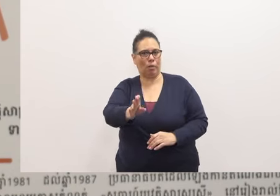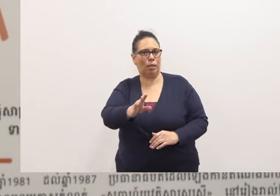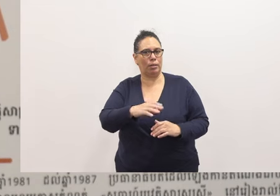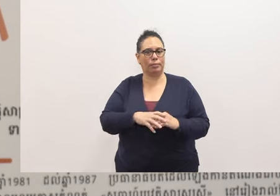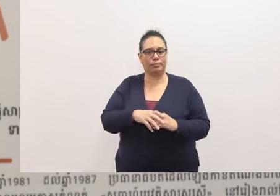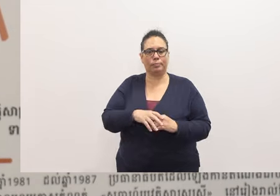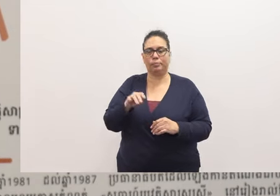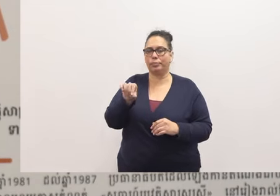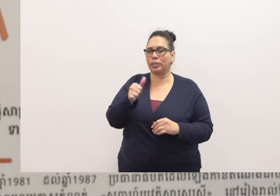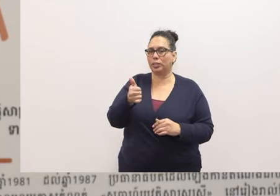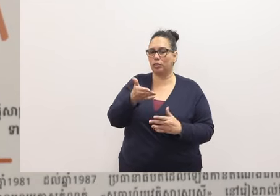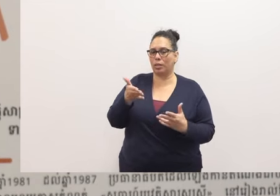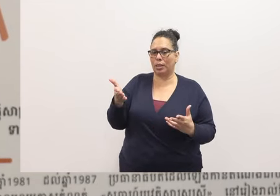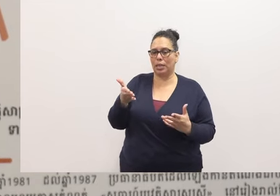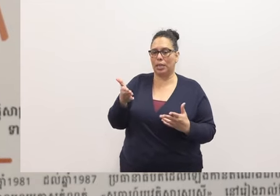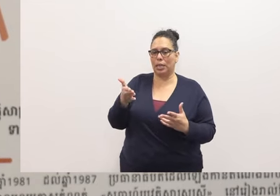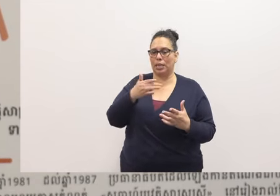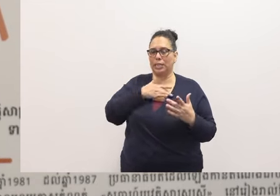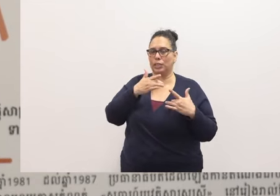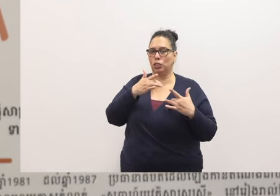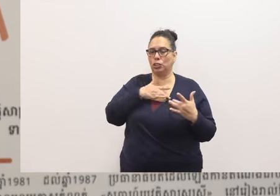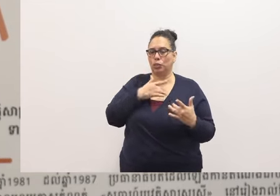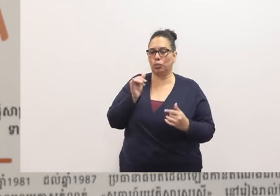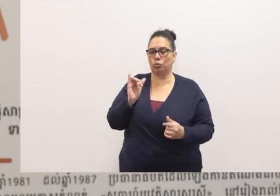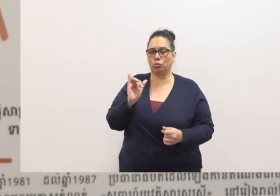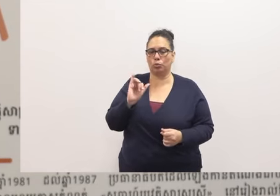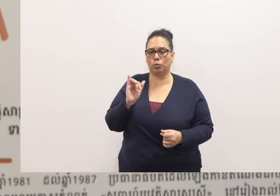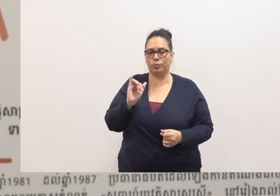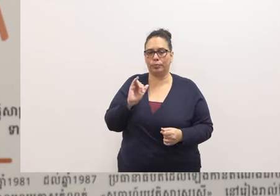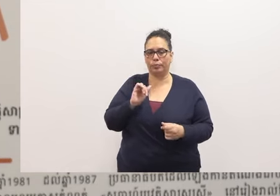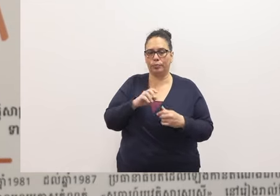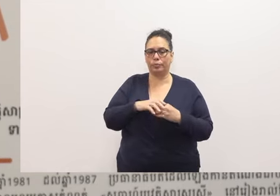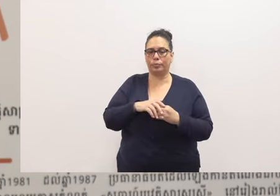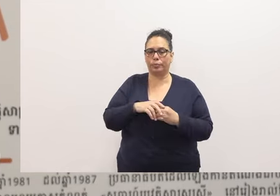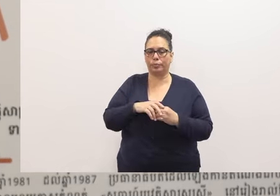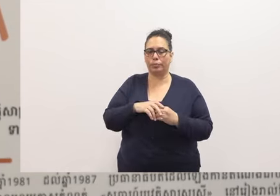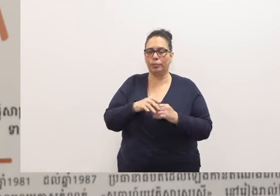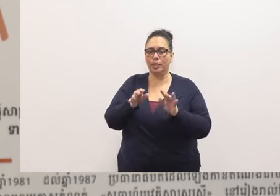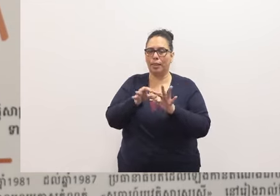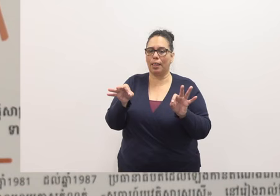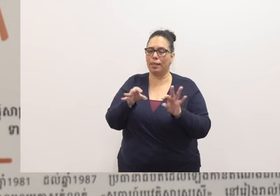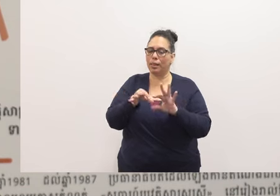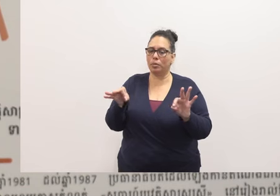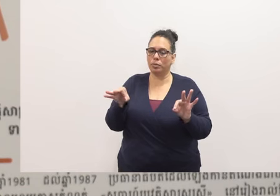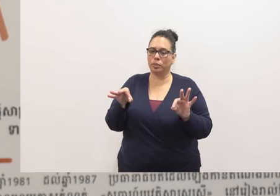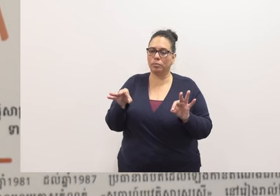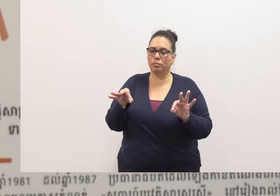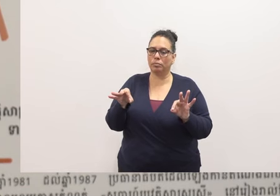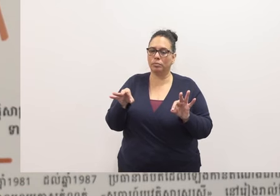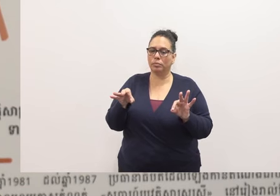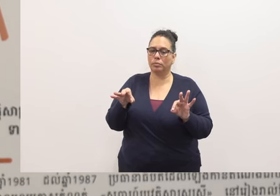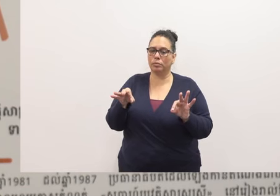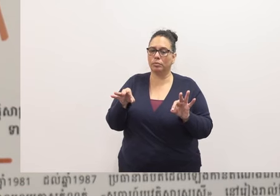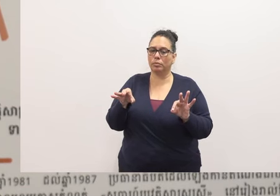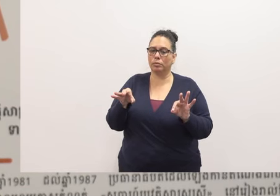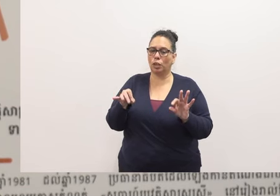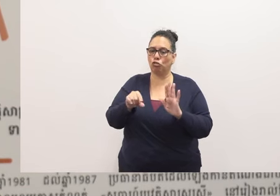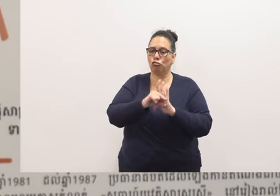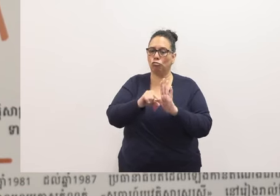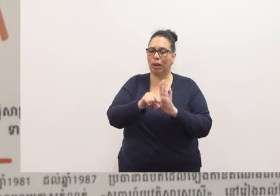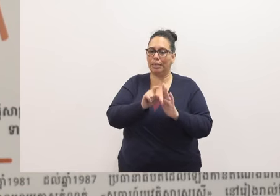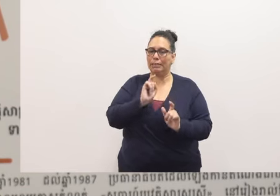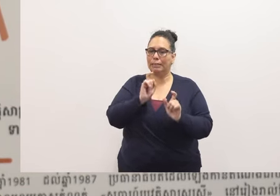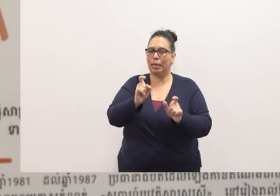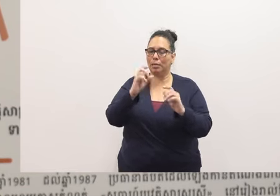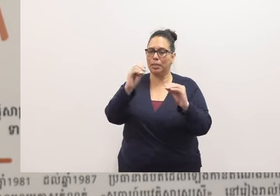the other thing that is super concerning is it also has a language that a grade assigned by the